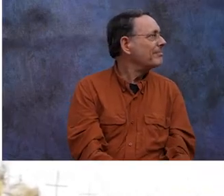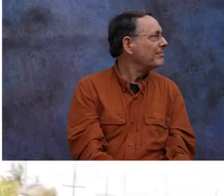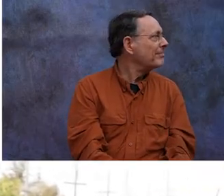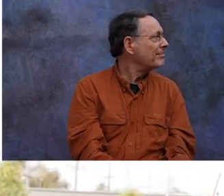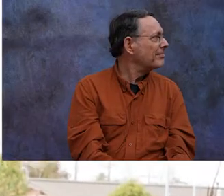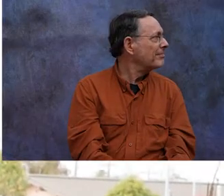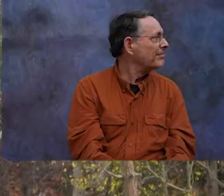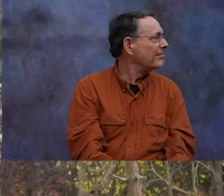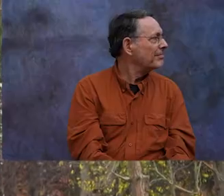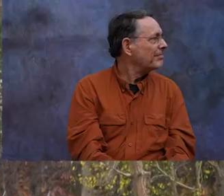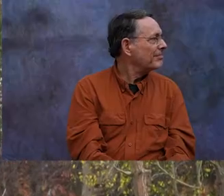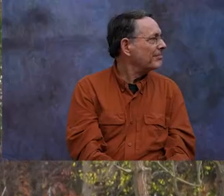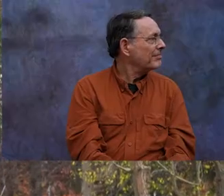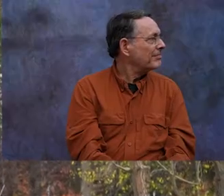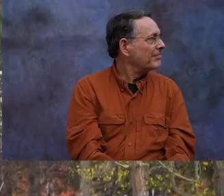Oops.